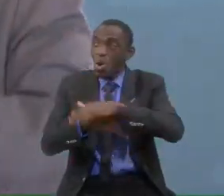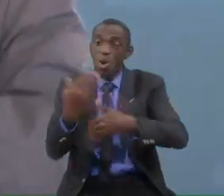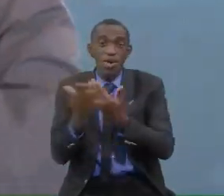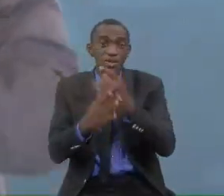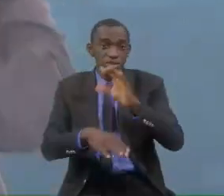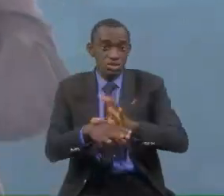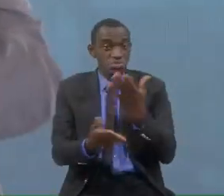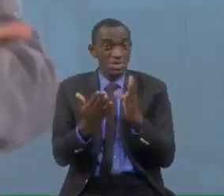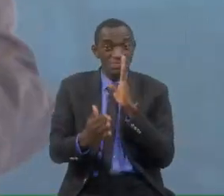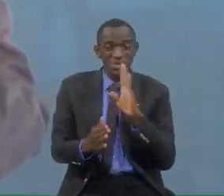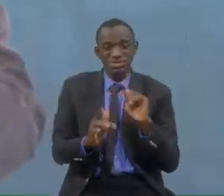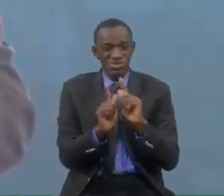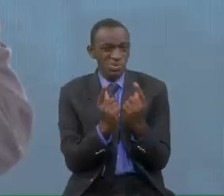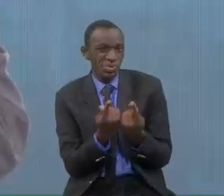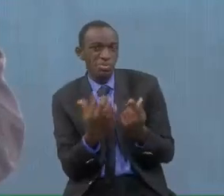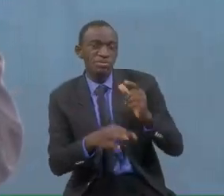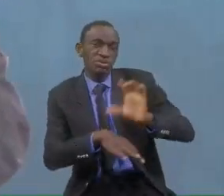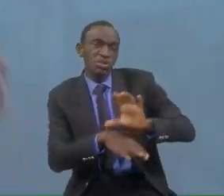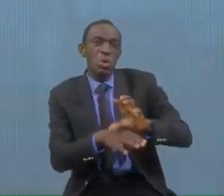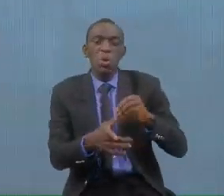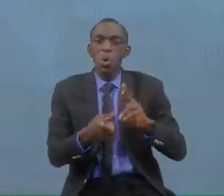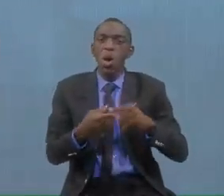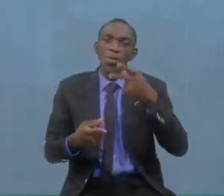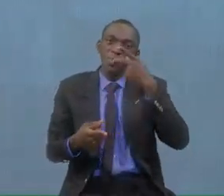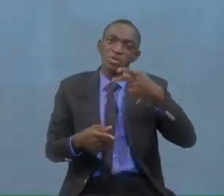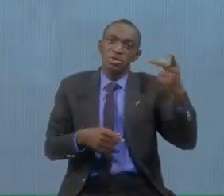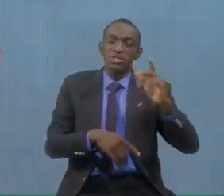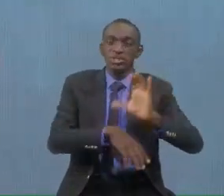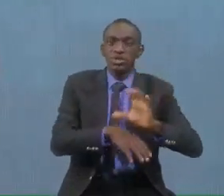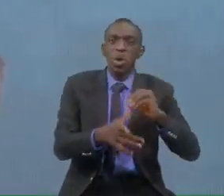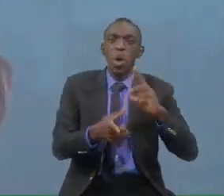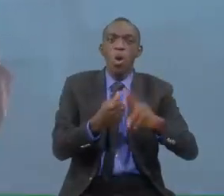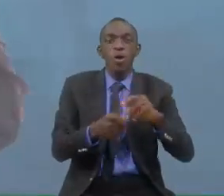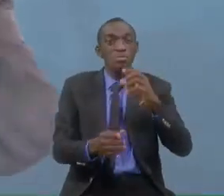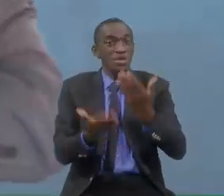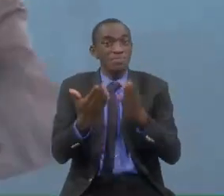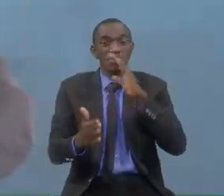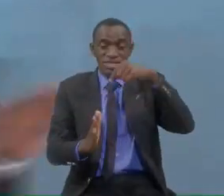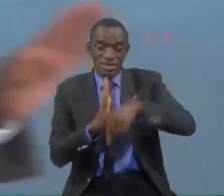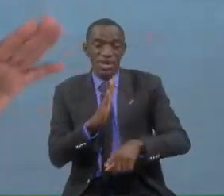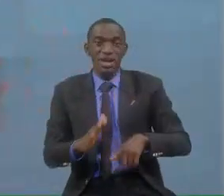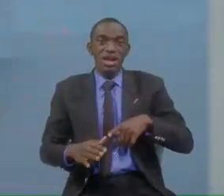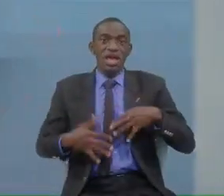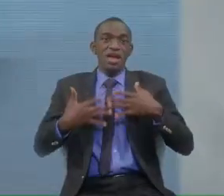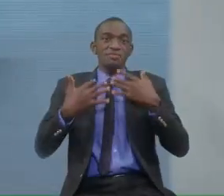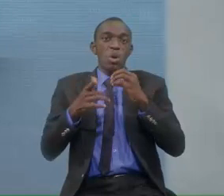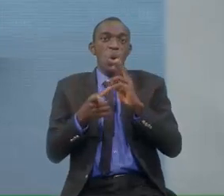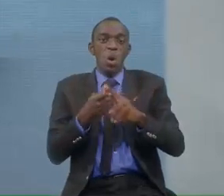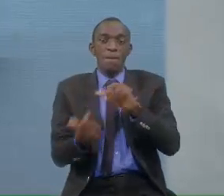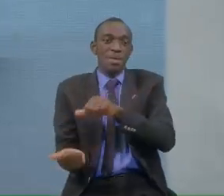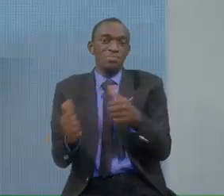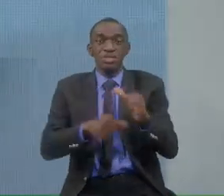of Churches, or whether it's Pentecostal Church, whether it's DEEPERLIFE, or it's Baptist Church, or